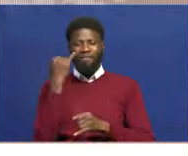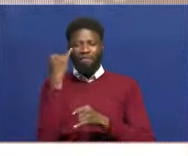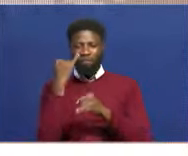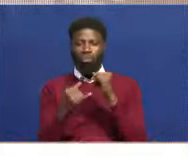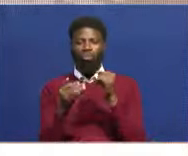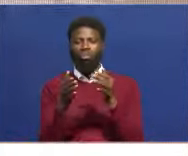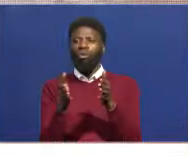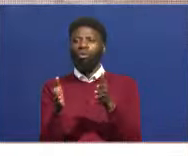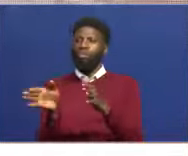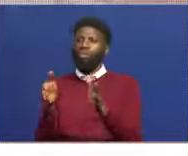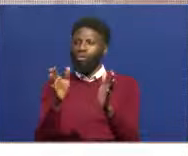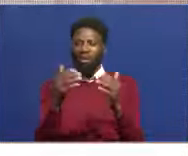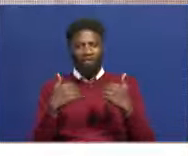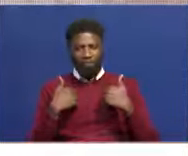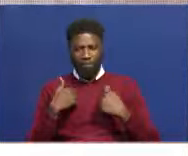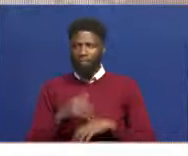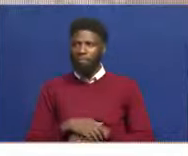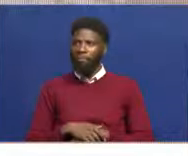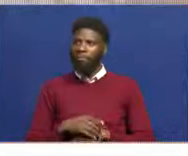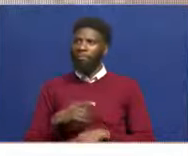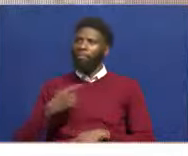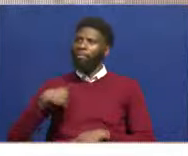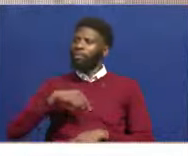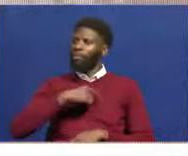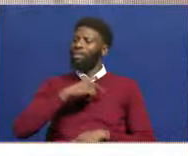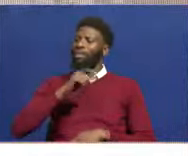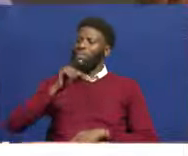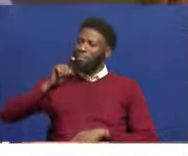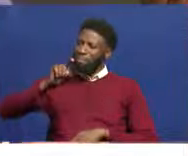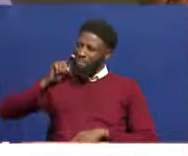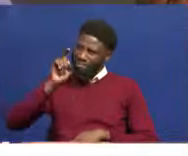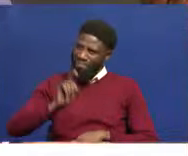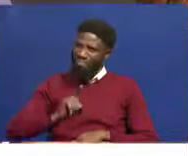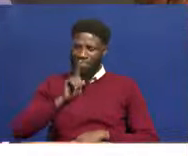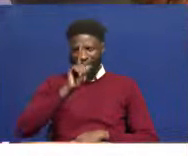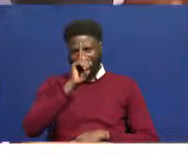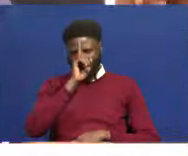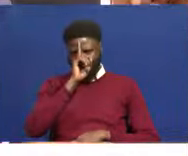And we must take this seriously